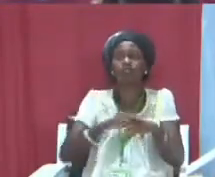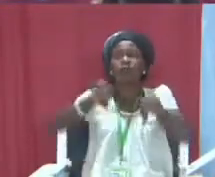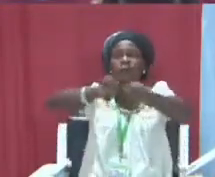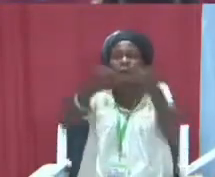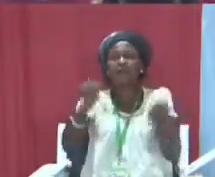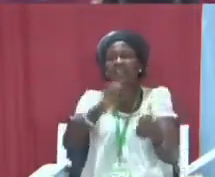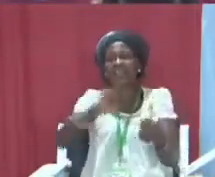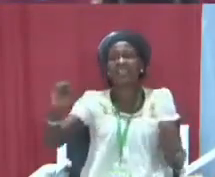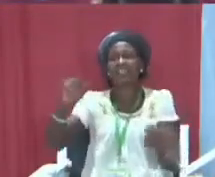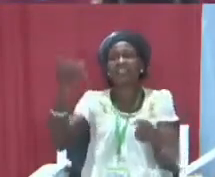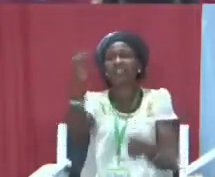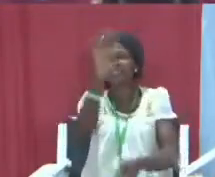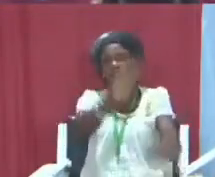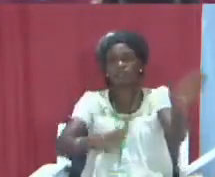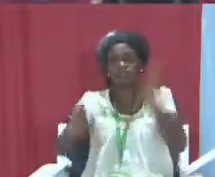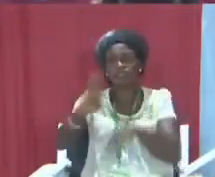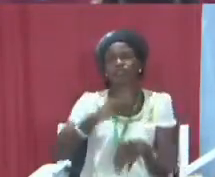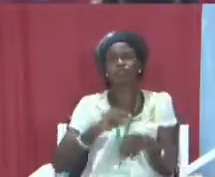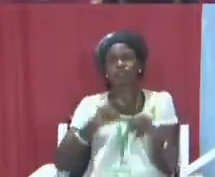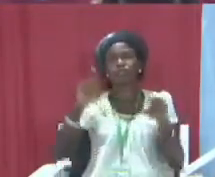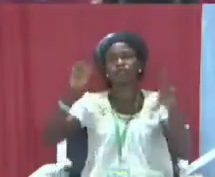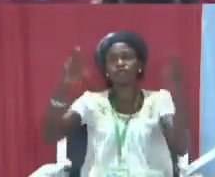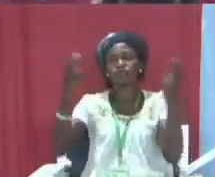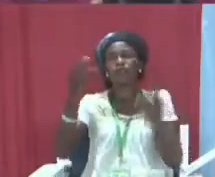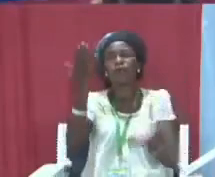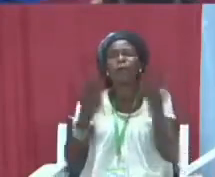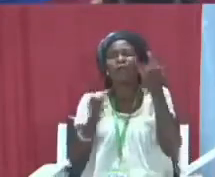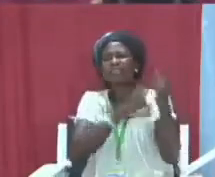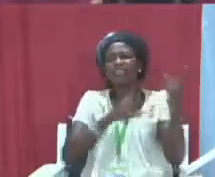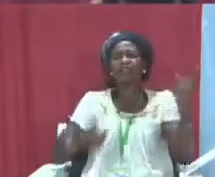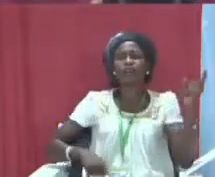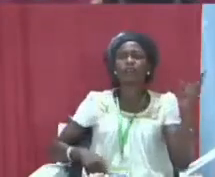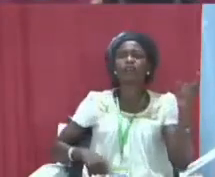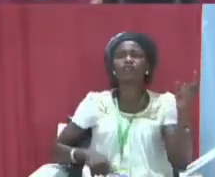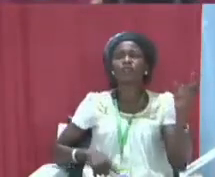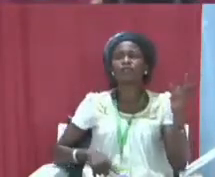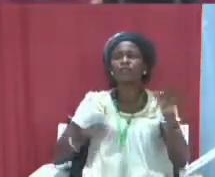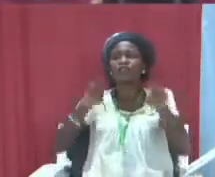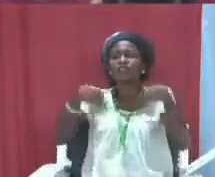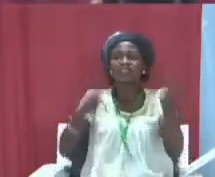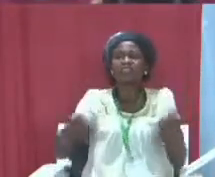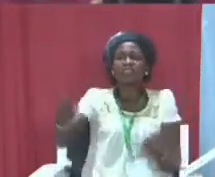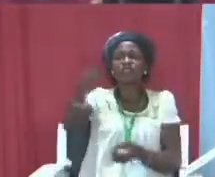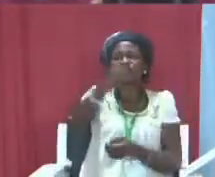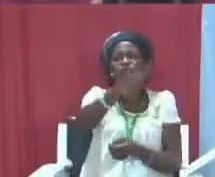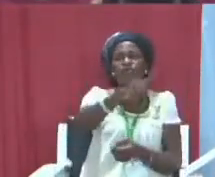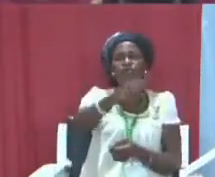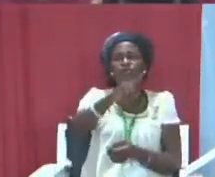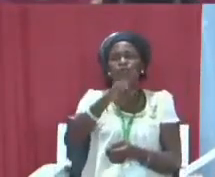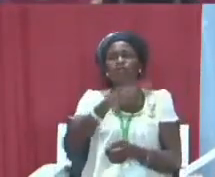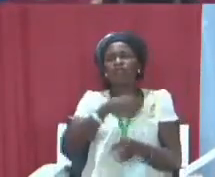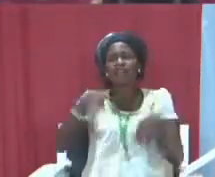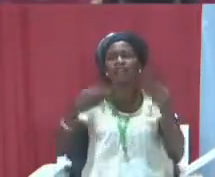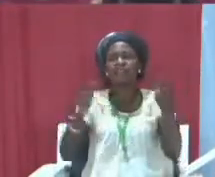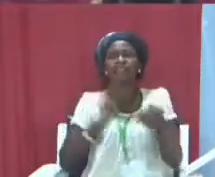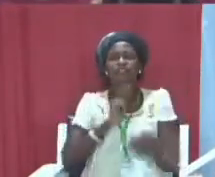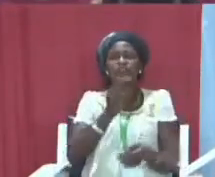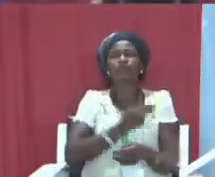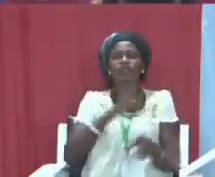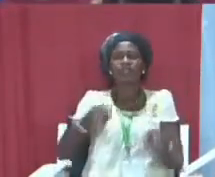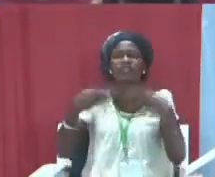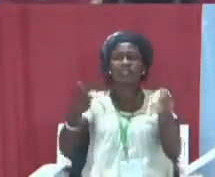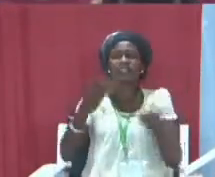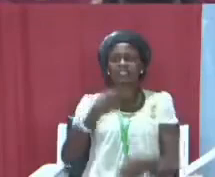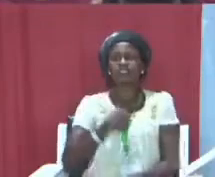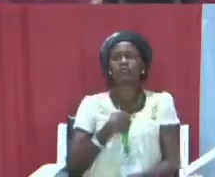breaking the siege. May the Lord grant you and grant us and grant